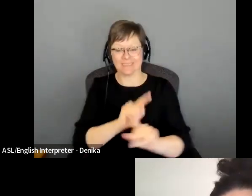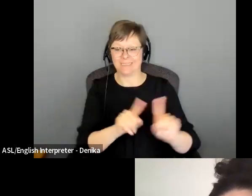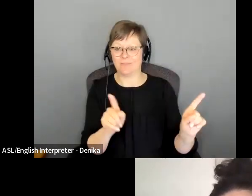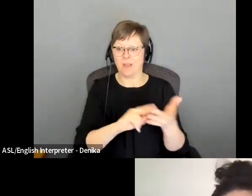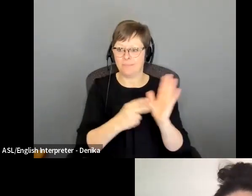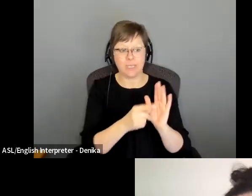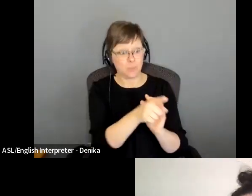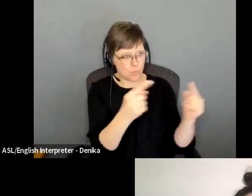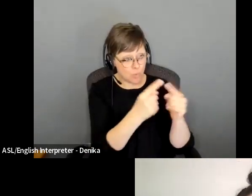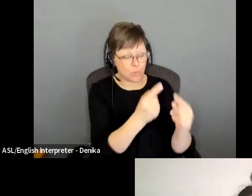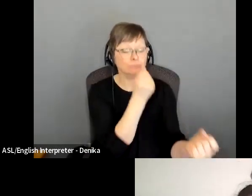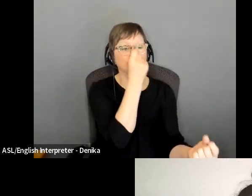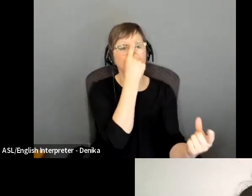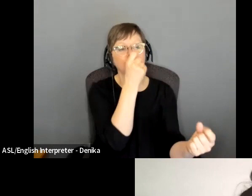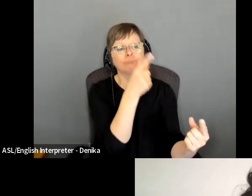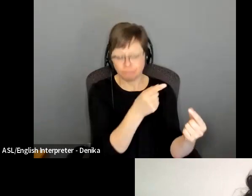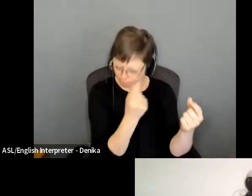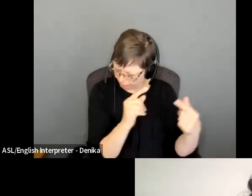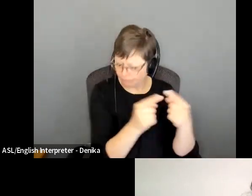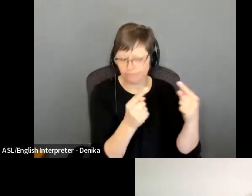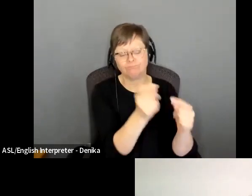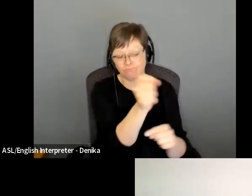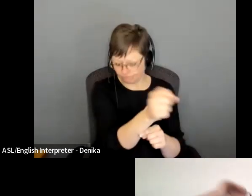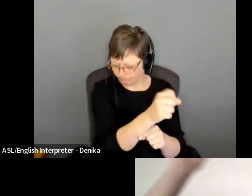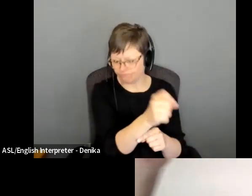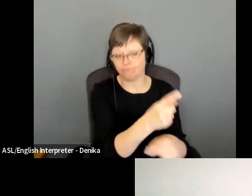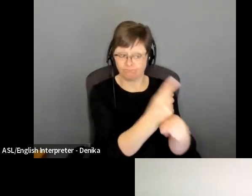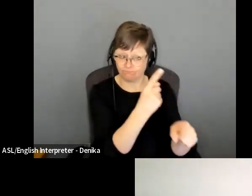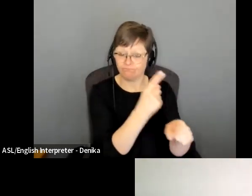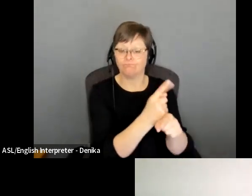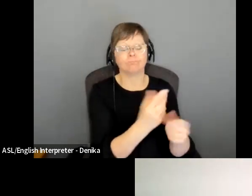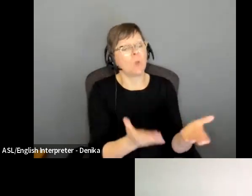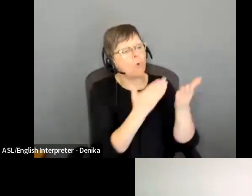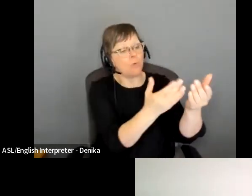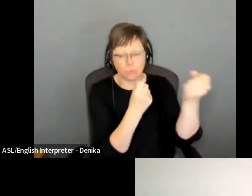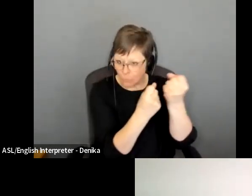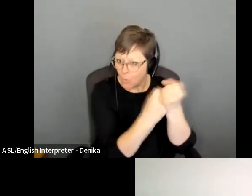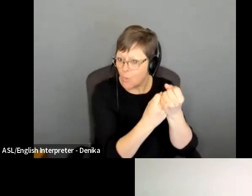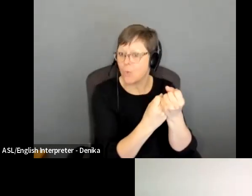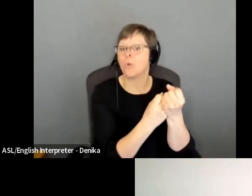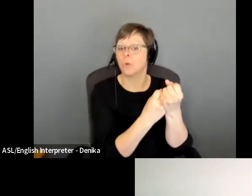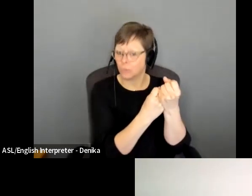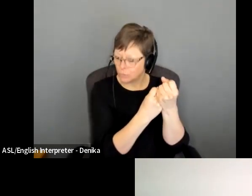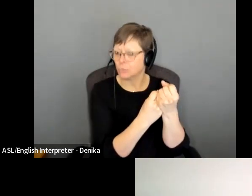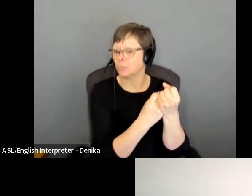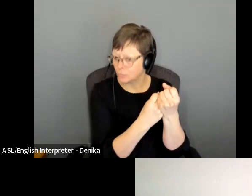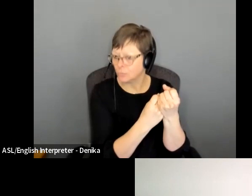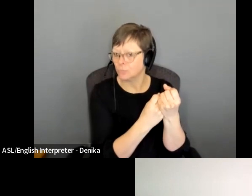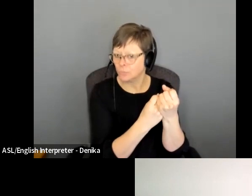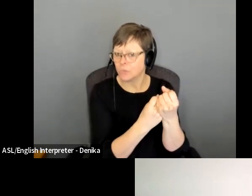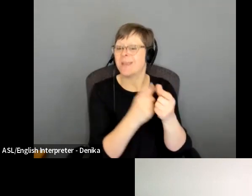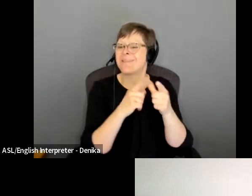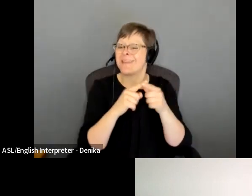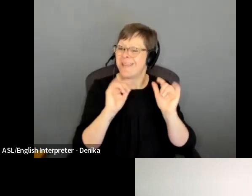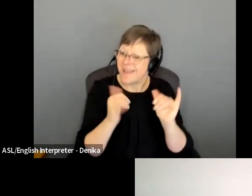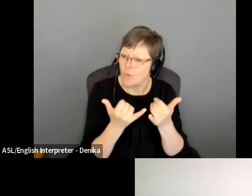harm, offer support, as opposed to, again, stepping in front of the wall. And also, how do we create